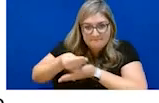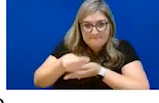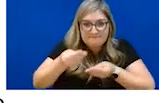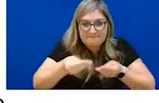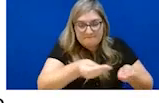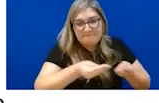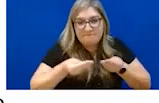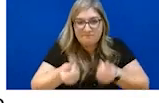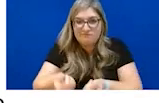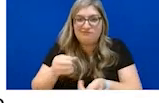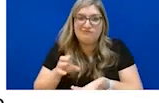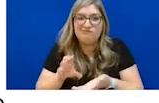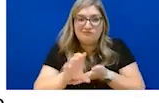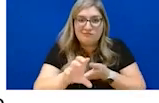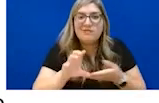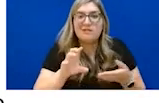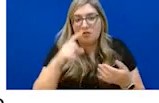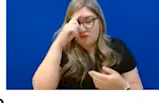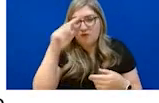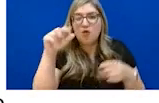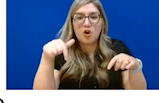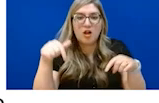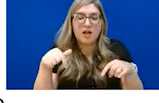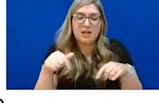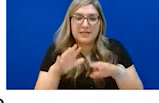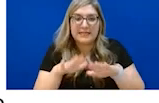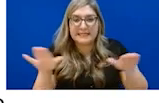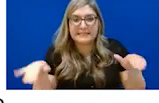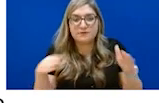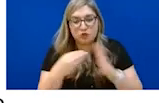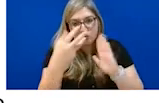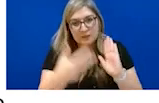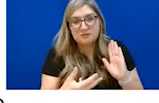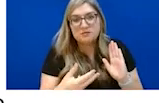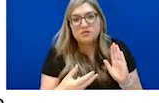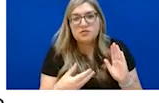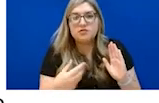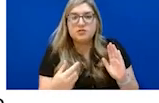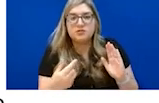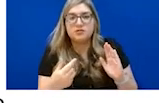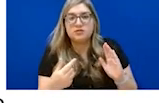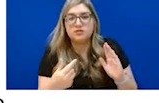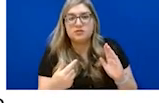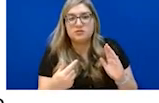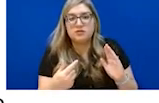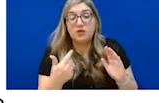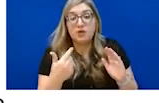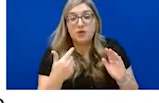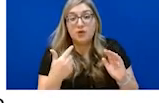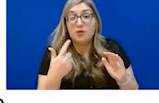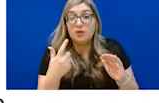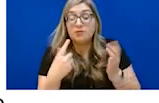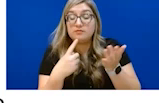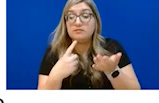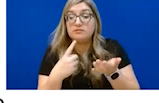you're redesigning your course, why not, if you're redesigning your course for OER, why